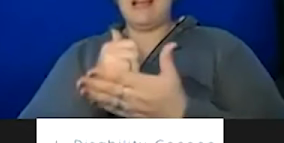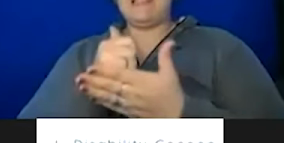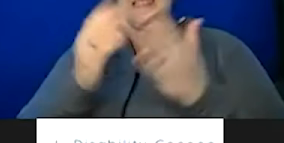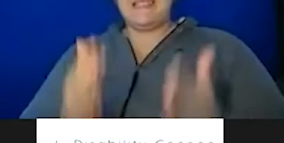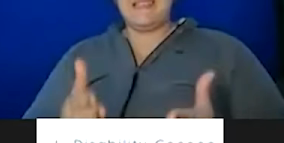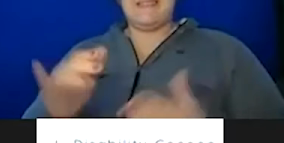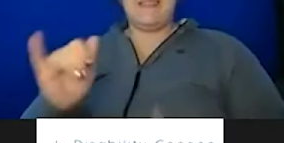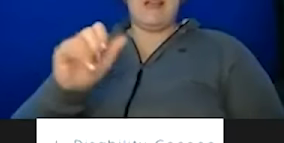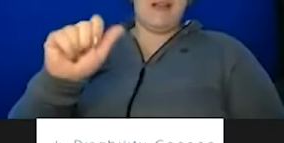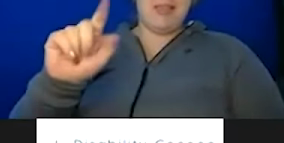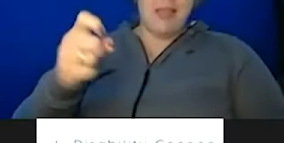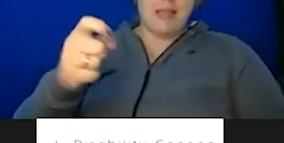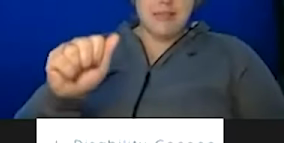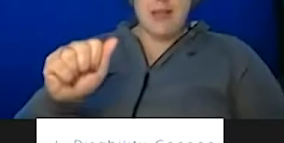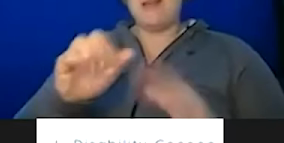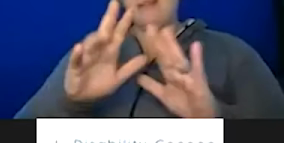voice.